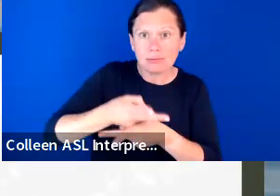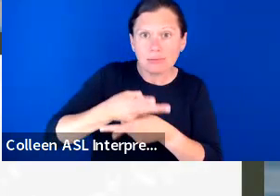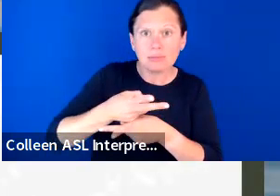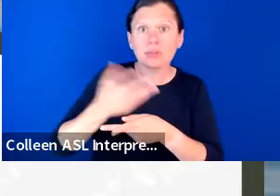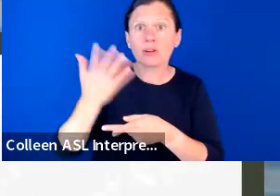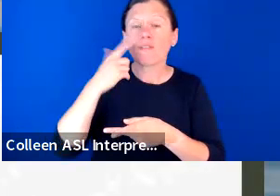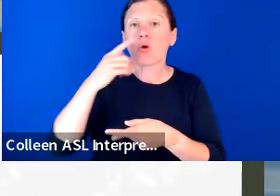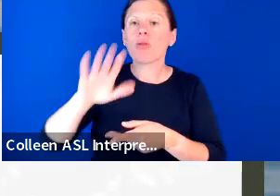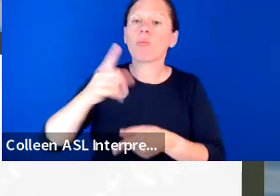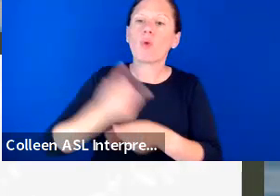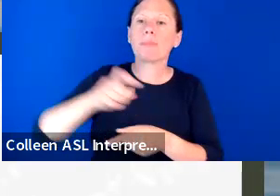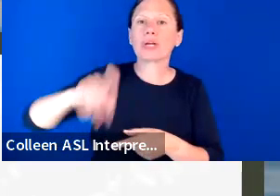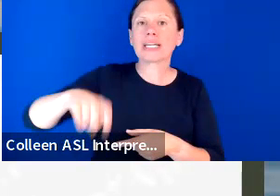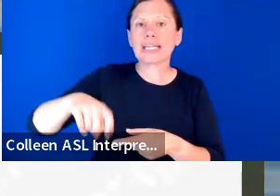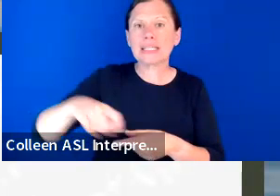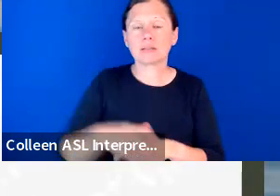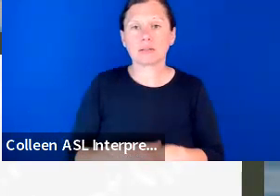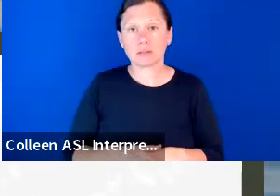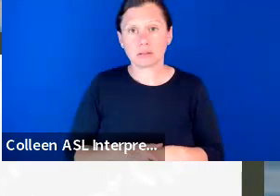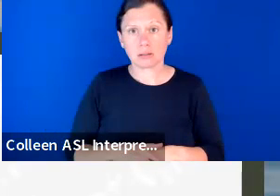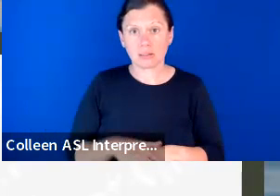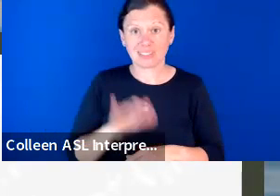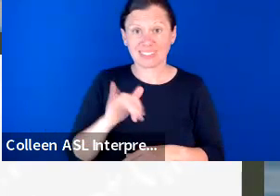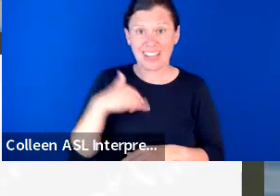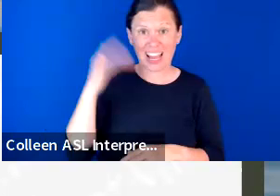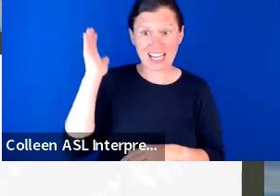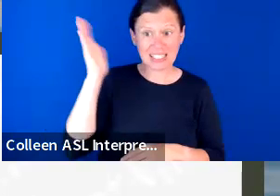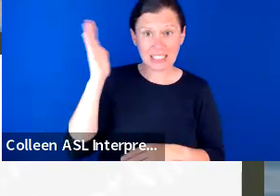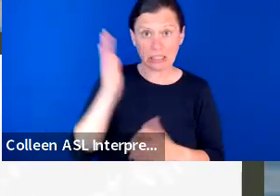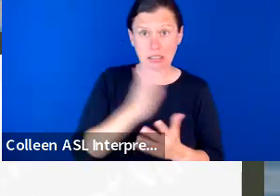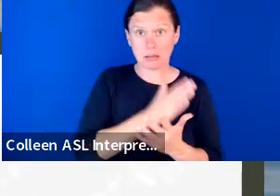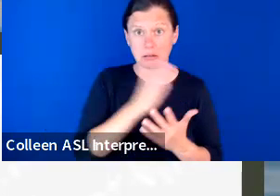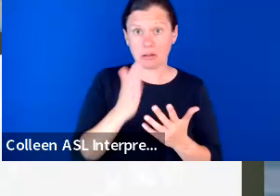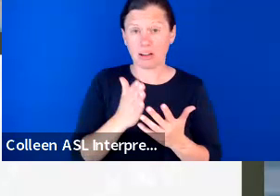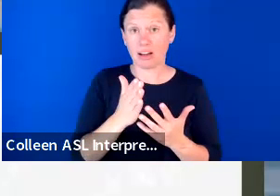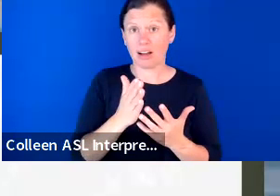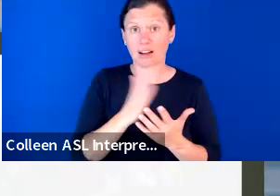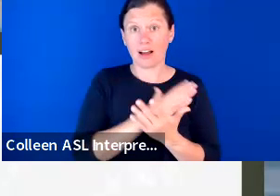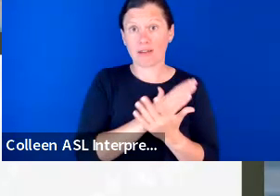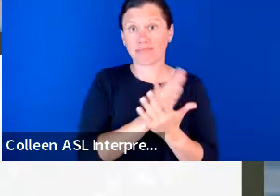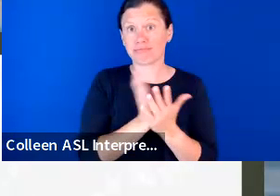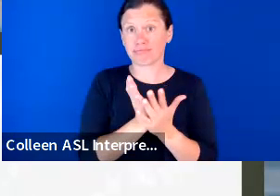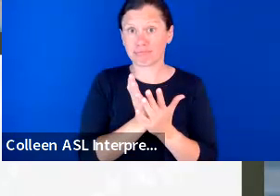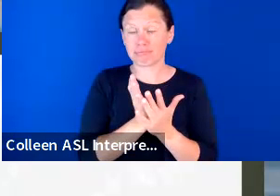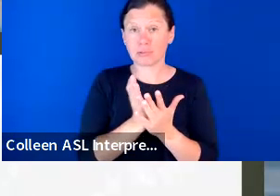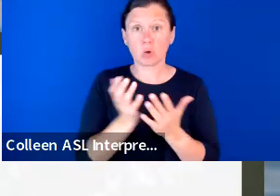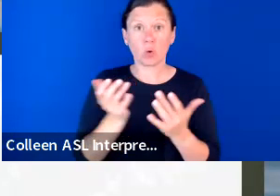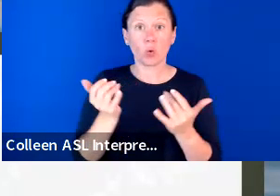So that ends the slideshow that we have today, and we'll go ahead and open it up for questions and answers.